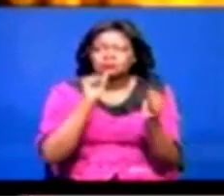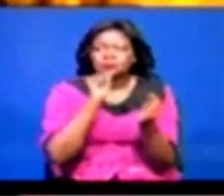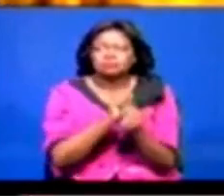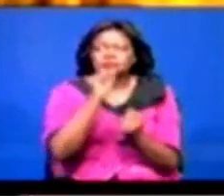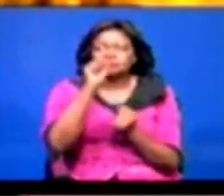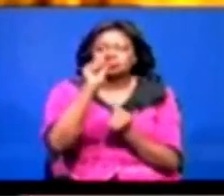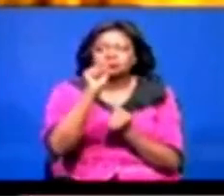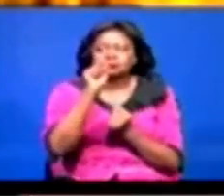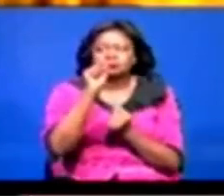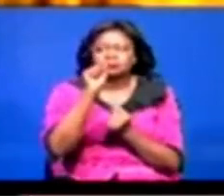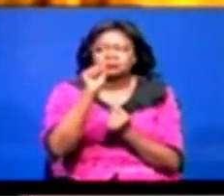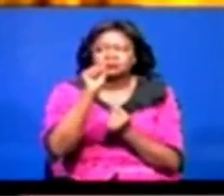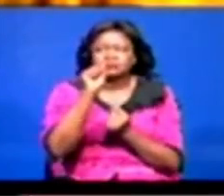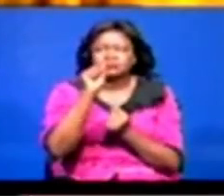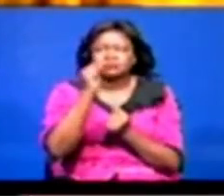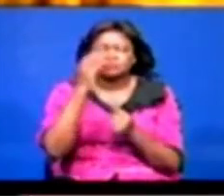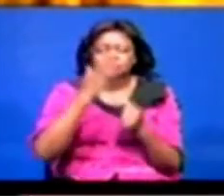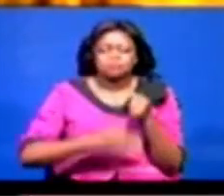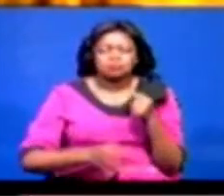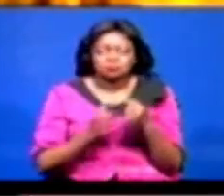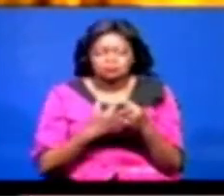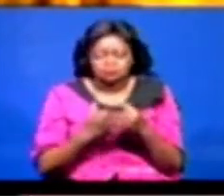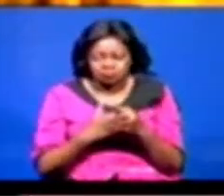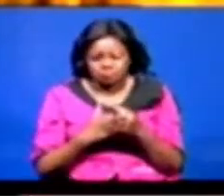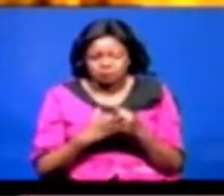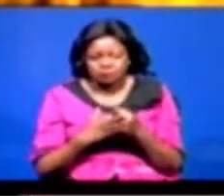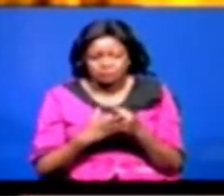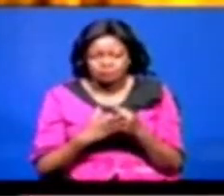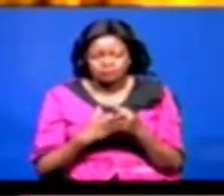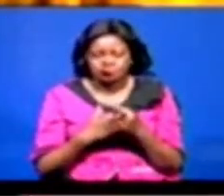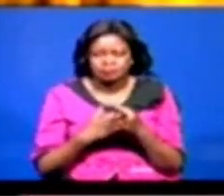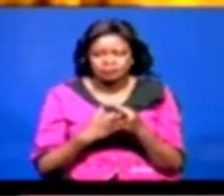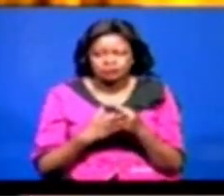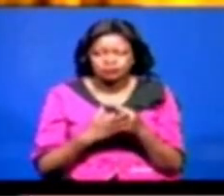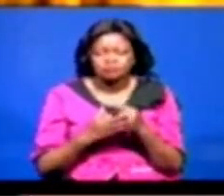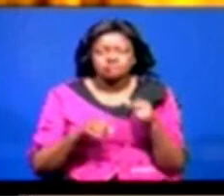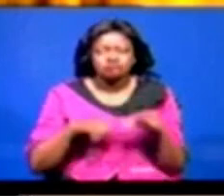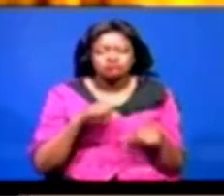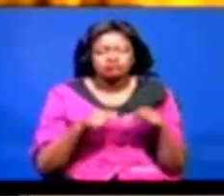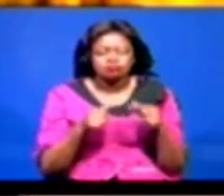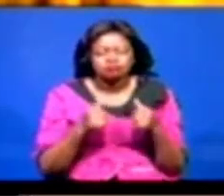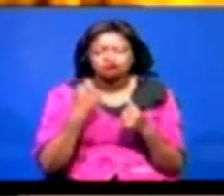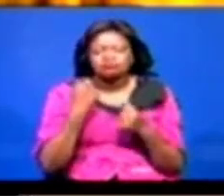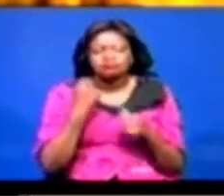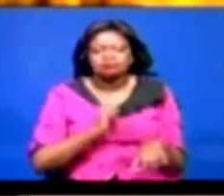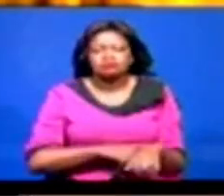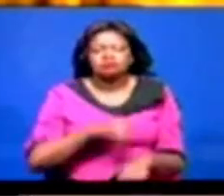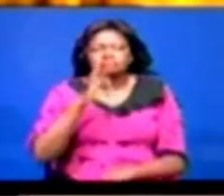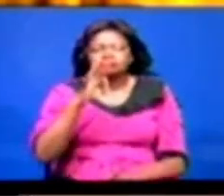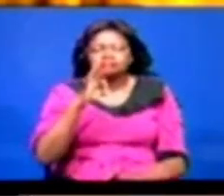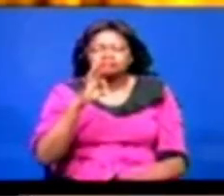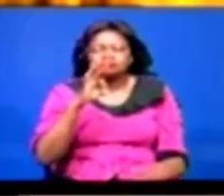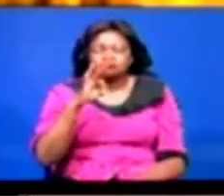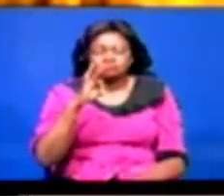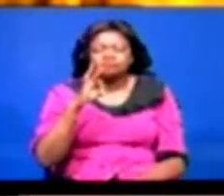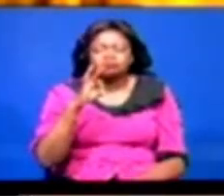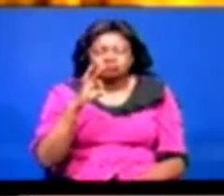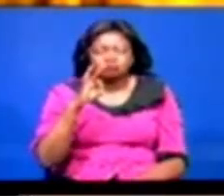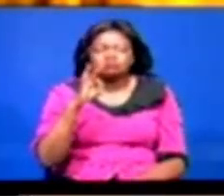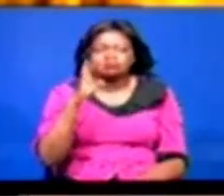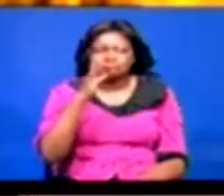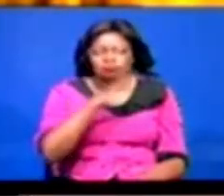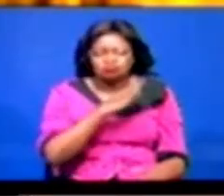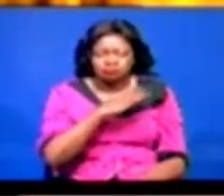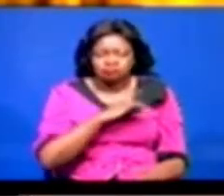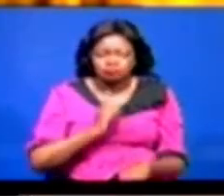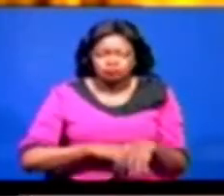of August, at about 3 o'clock, the whole exercise of tallying and verifying had been completed, and